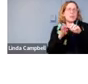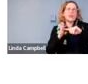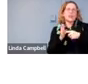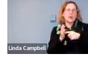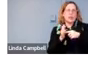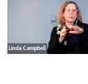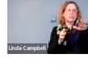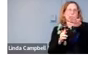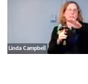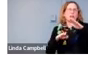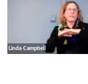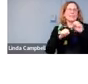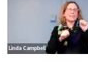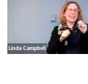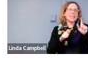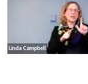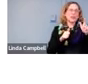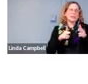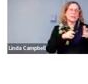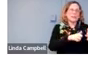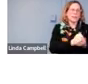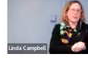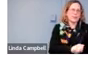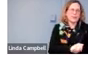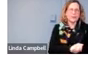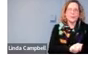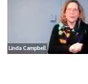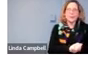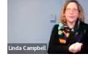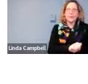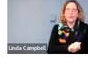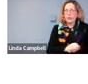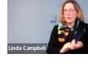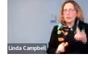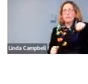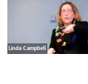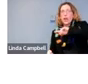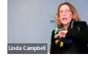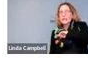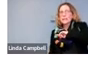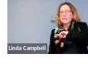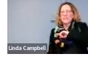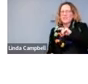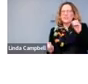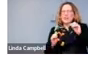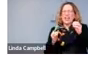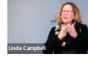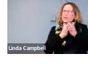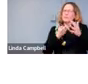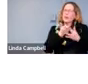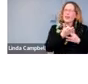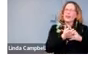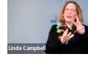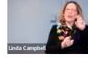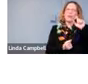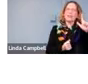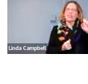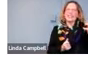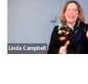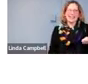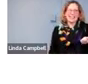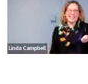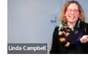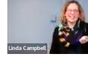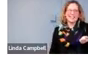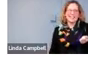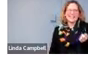But the ship ballast water is an important source because it is along the St. Lawrence River when we're thinking about the Quebec system. But for us, we don't have